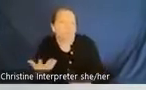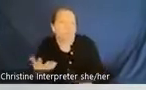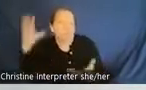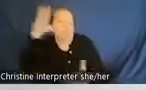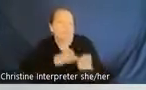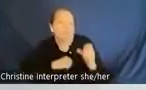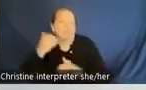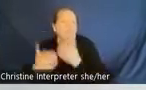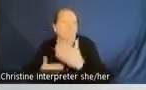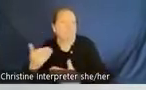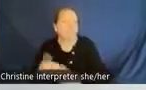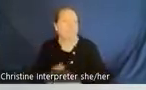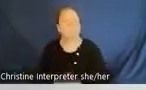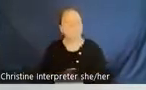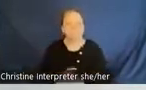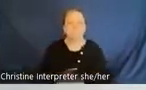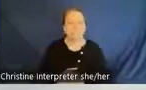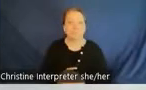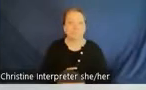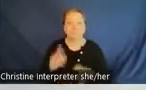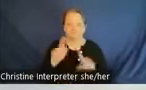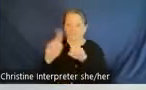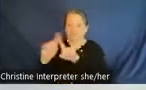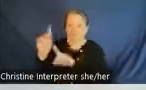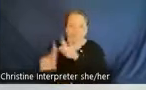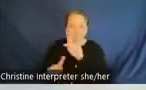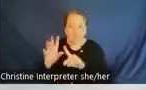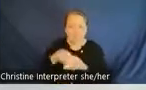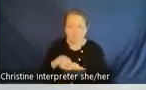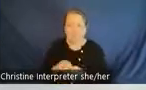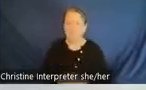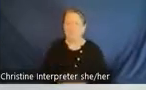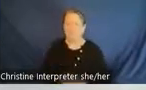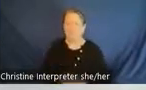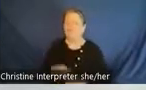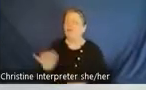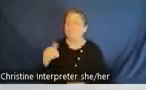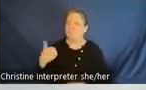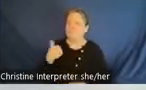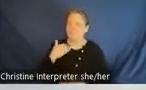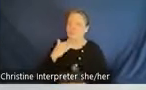and we even had some people who